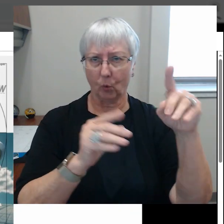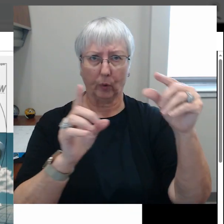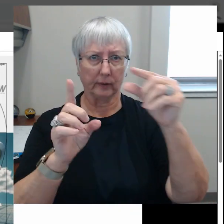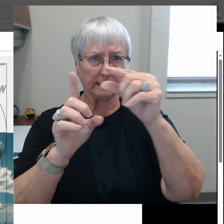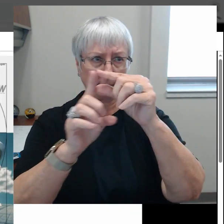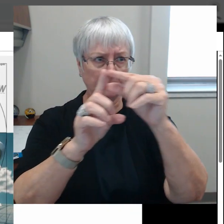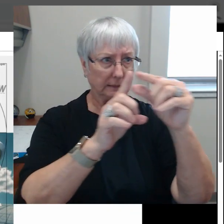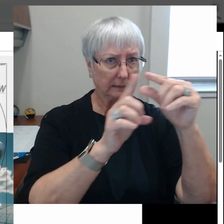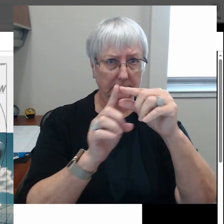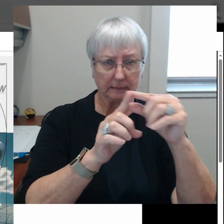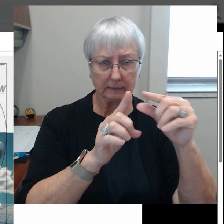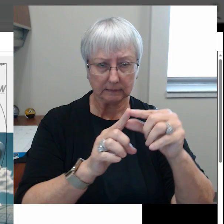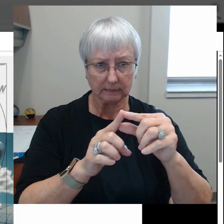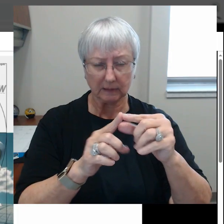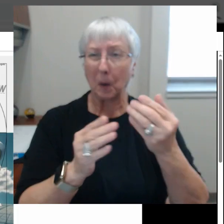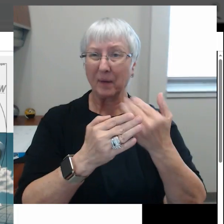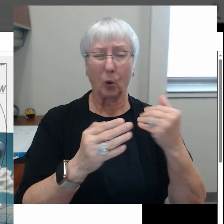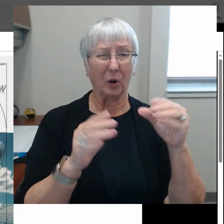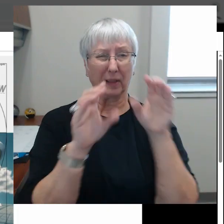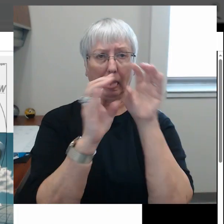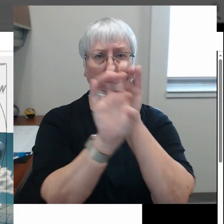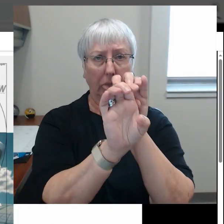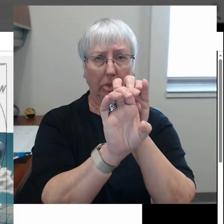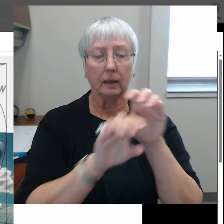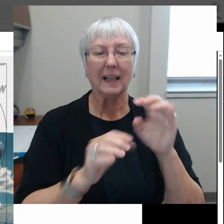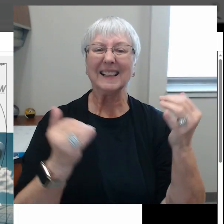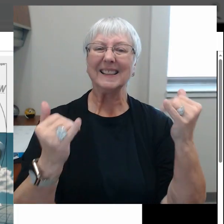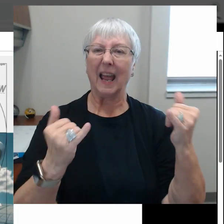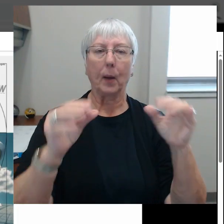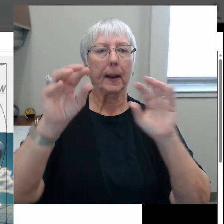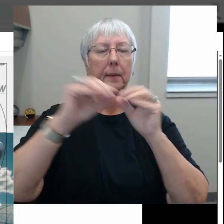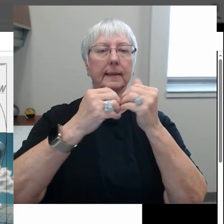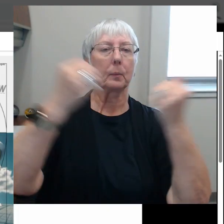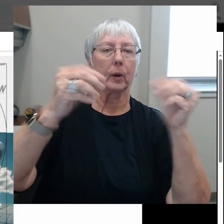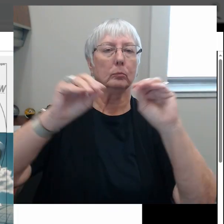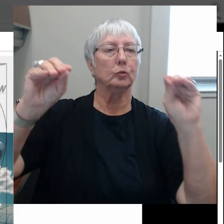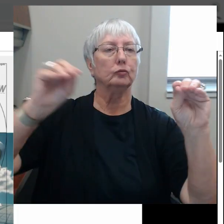previously clumped together, is now placed to fit within the same proportional structure.